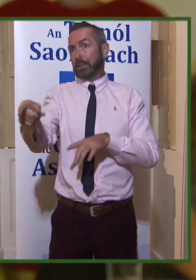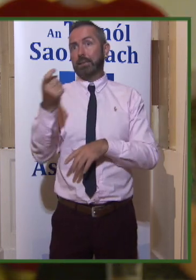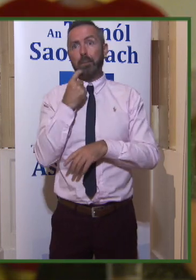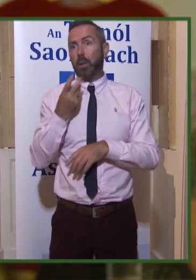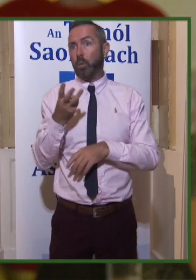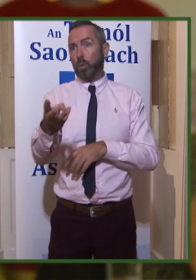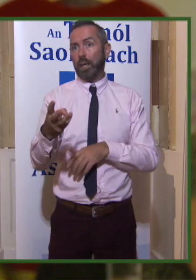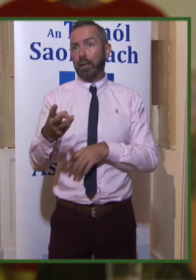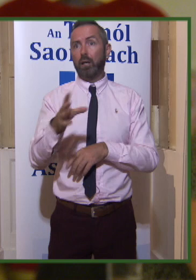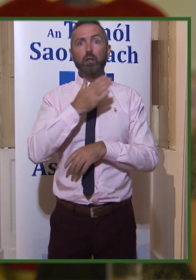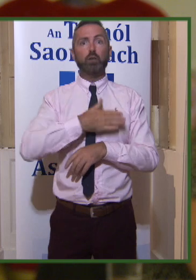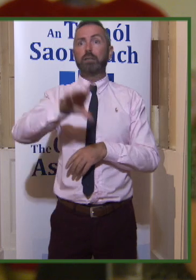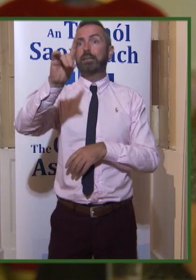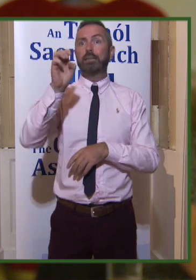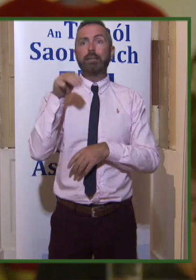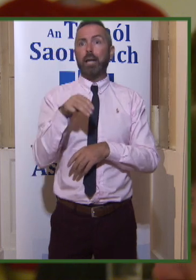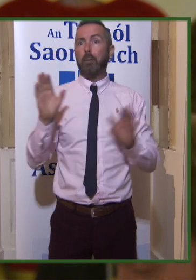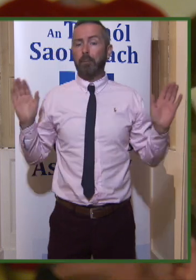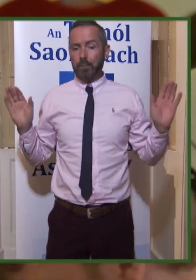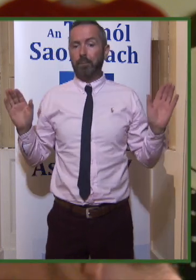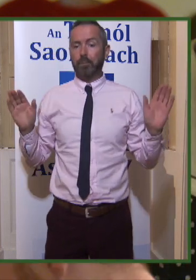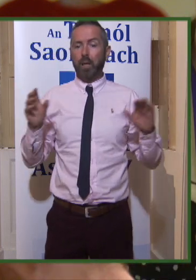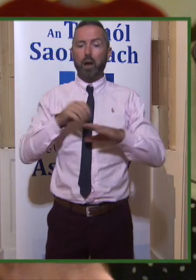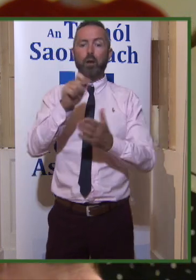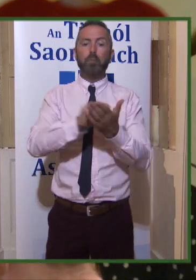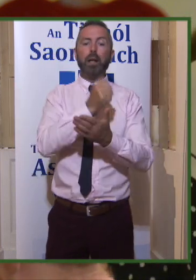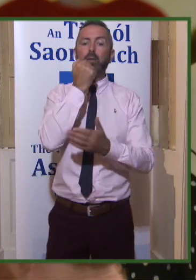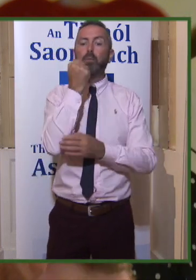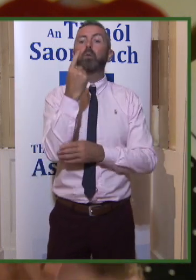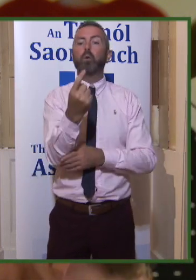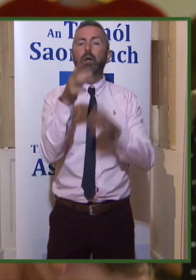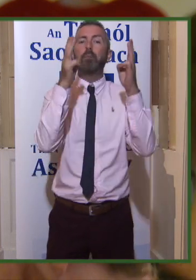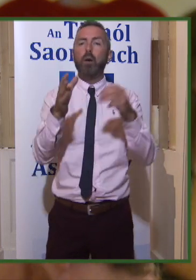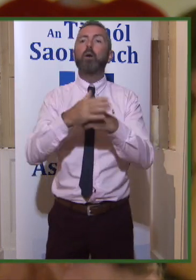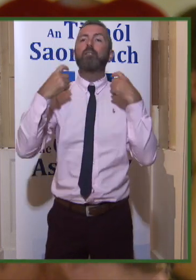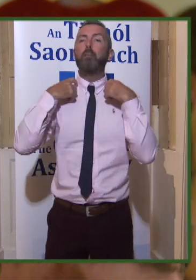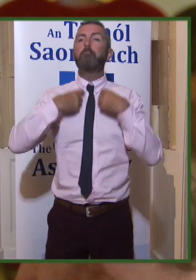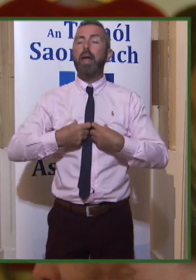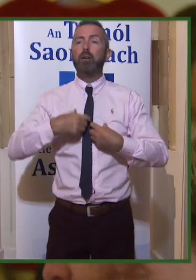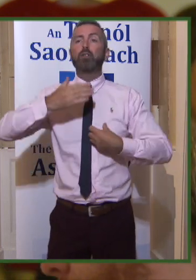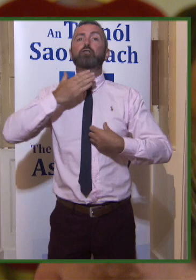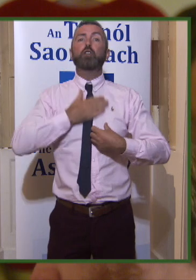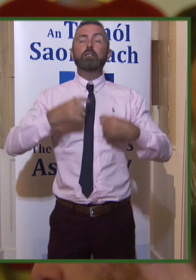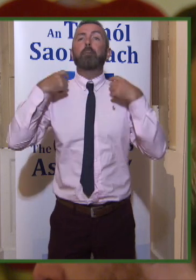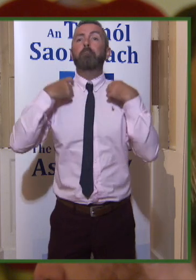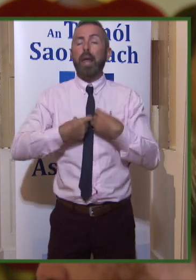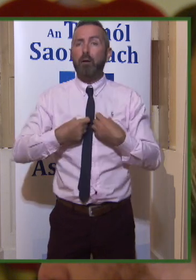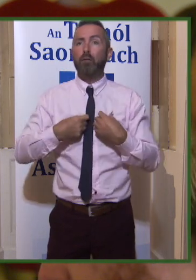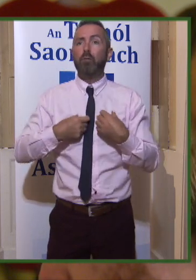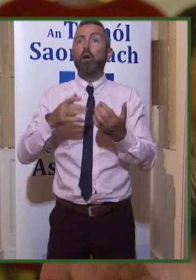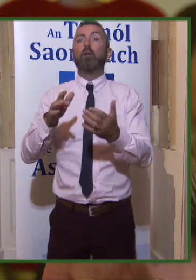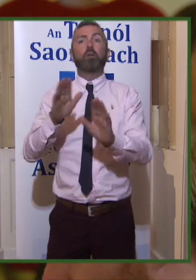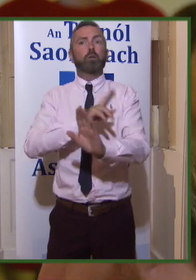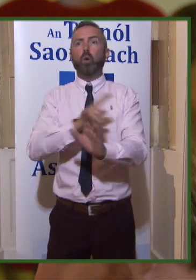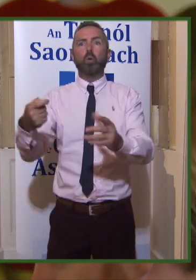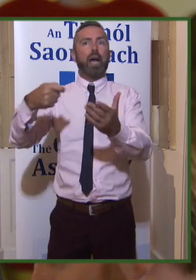it to, on ballot number 1, powers of the mayor, and remove the